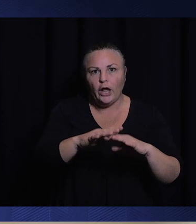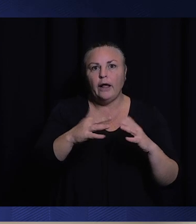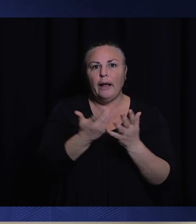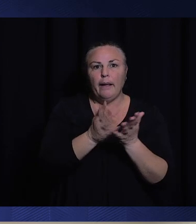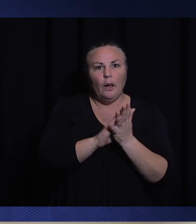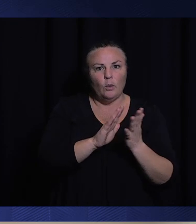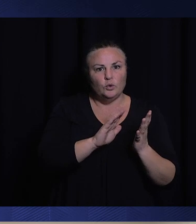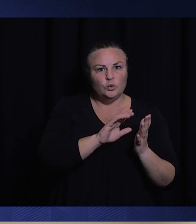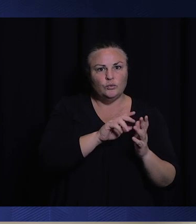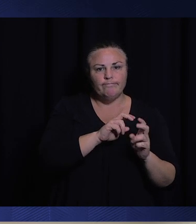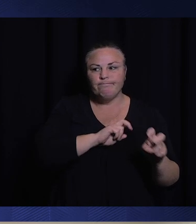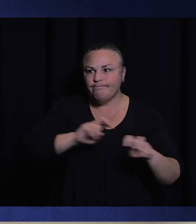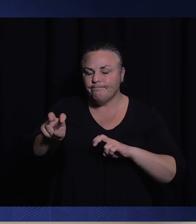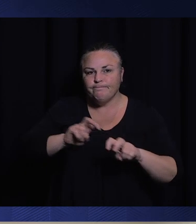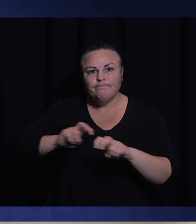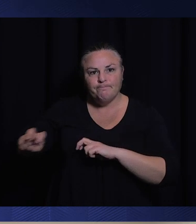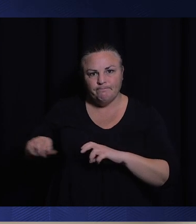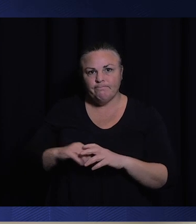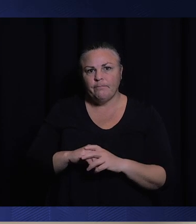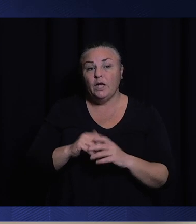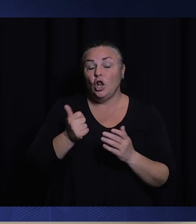solutions.